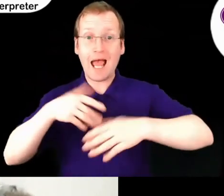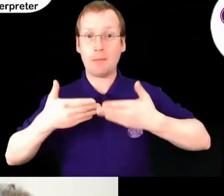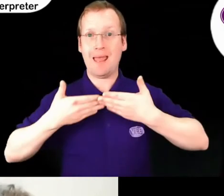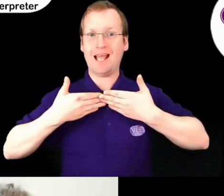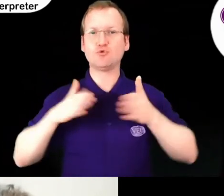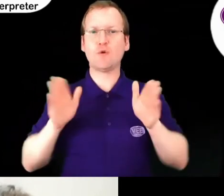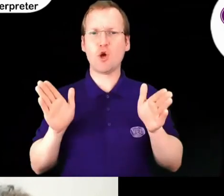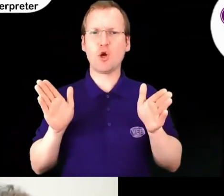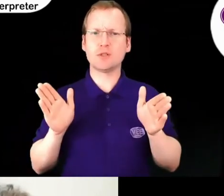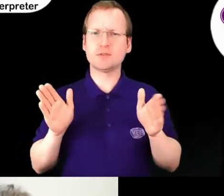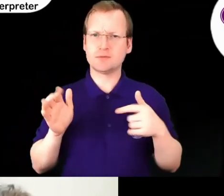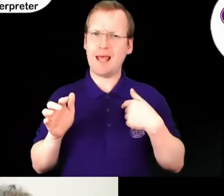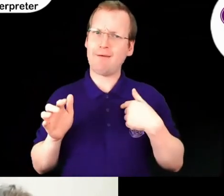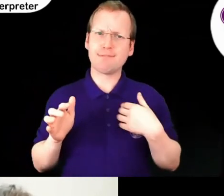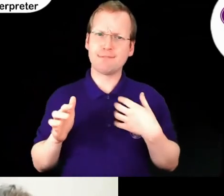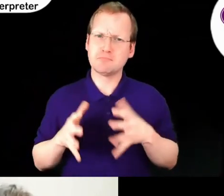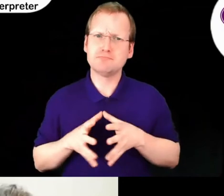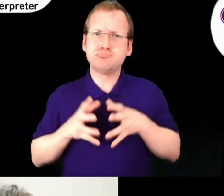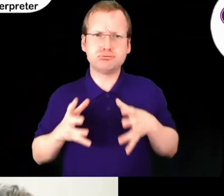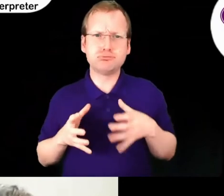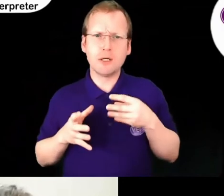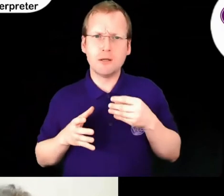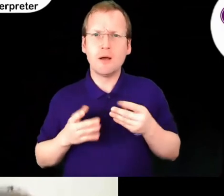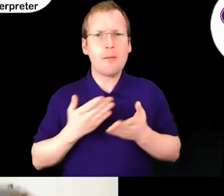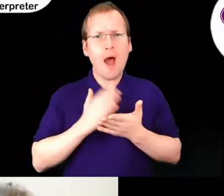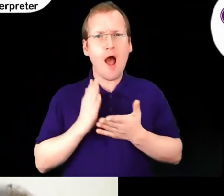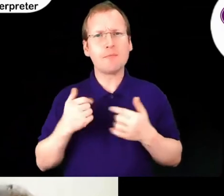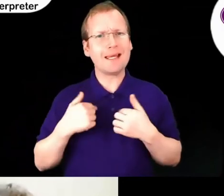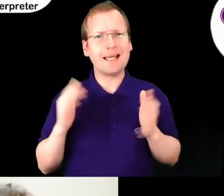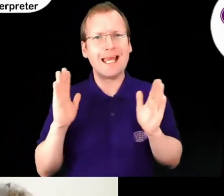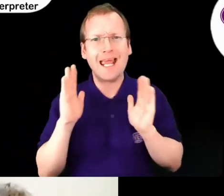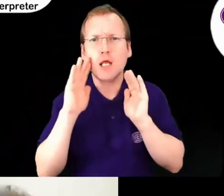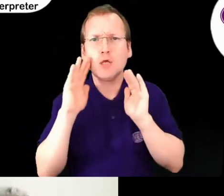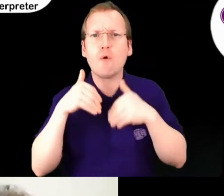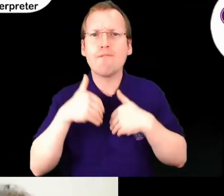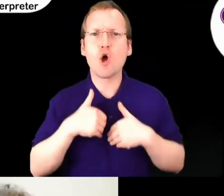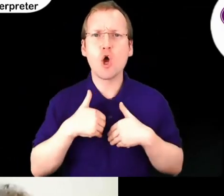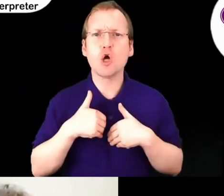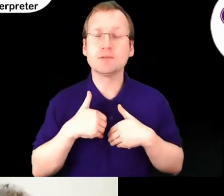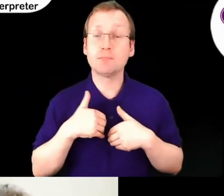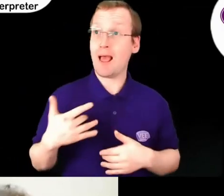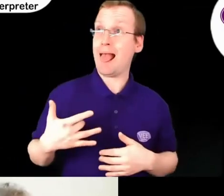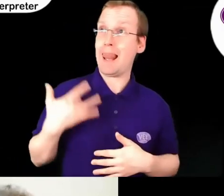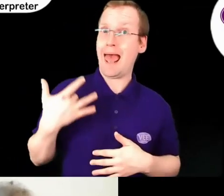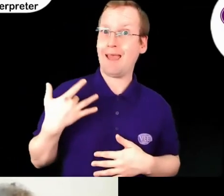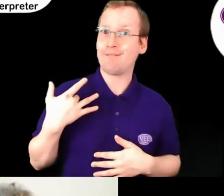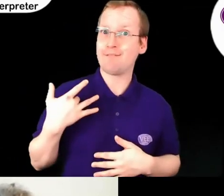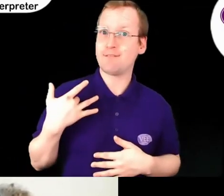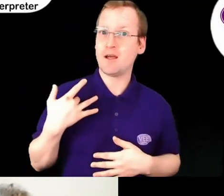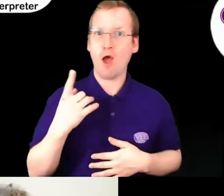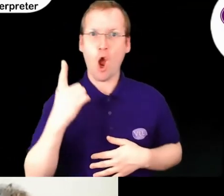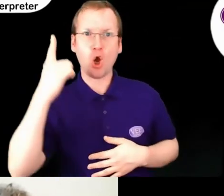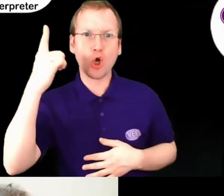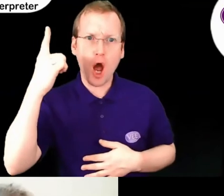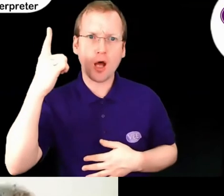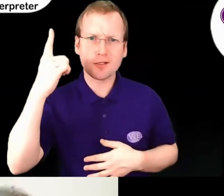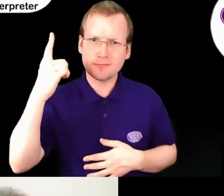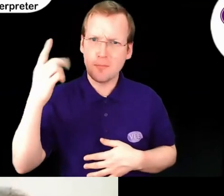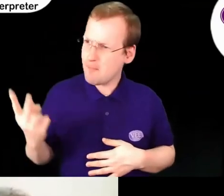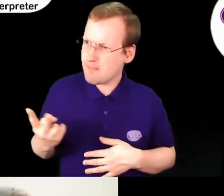very big introverted side. But I think that life and God were made for colour,